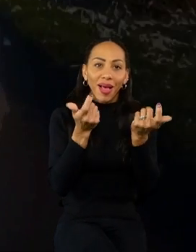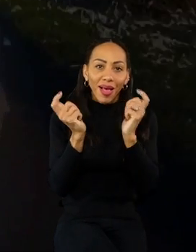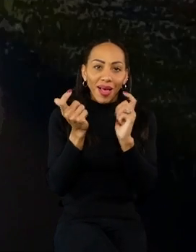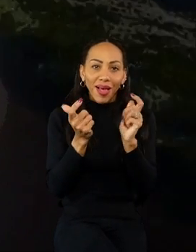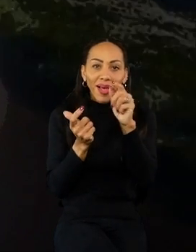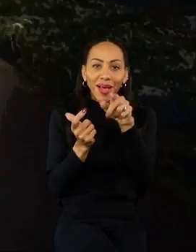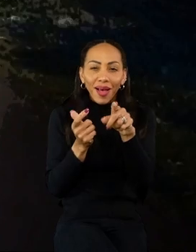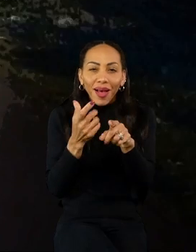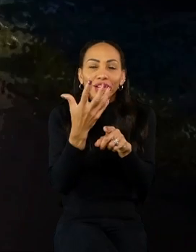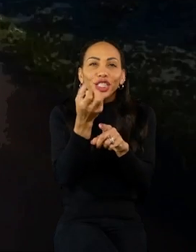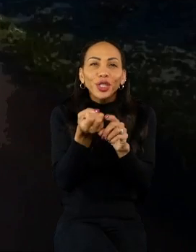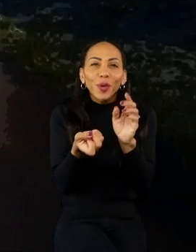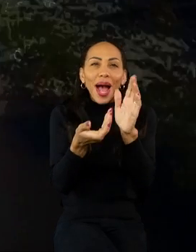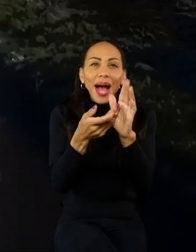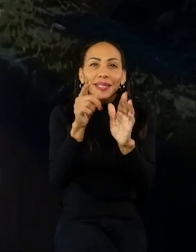It's a bit of light inside.